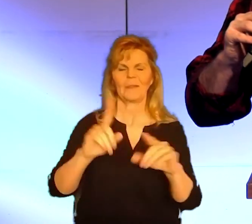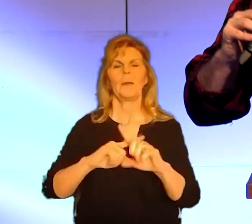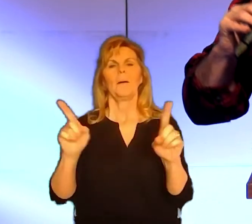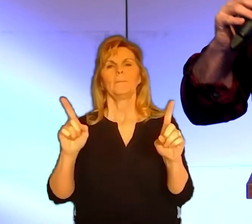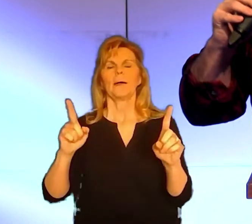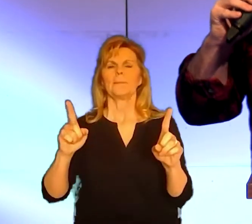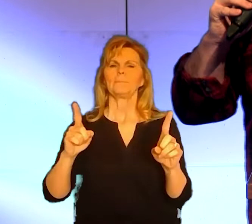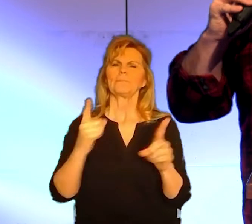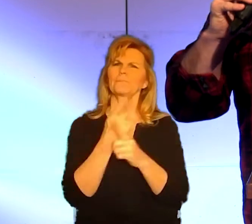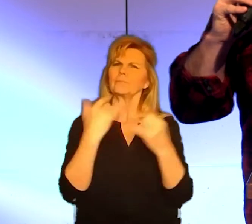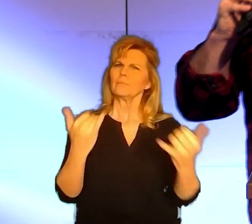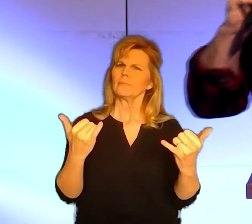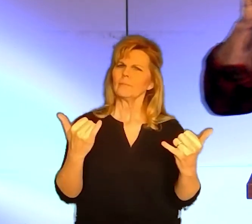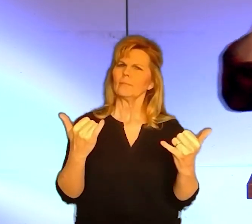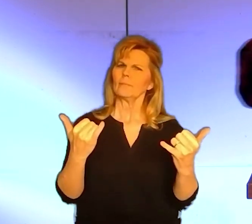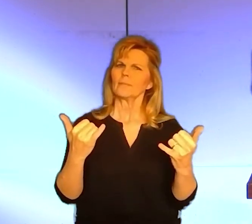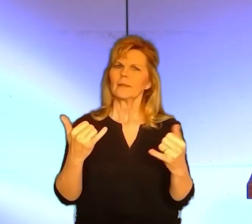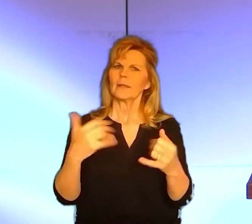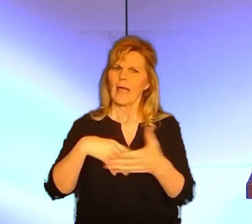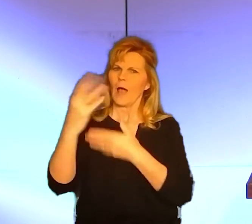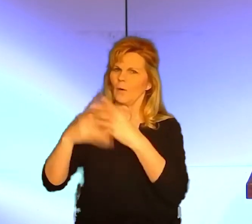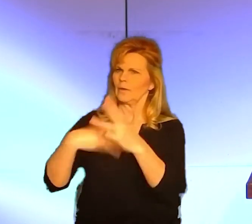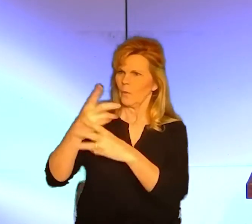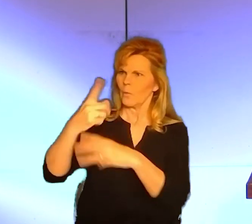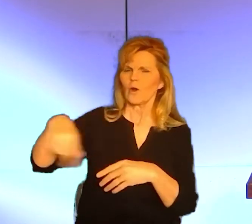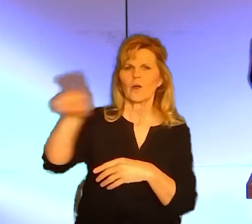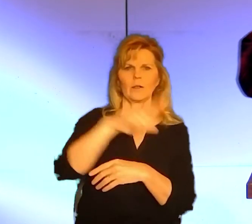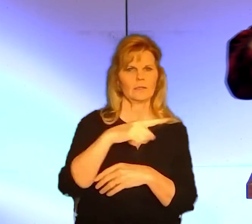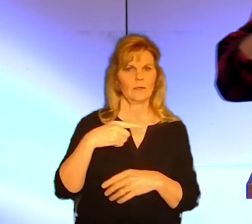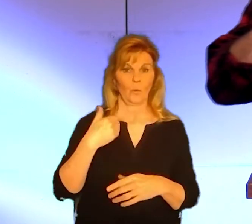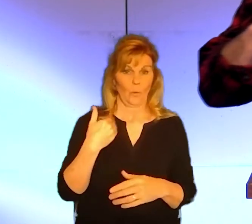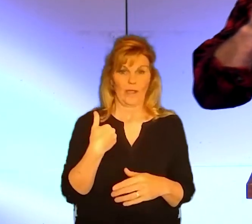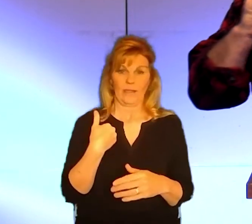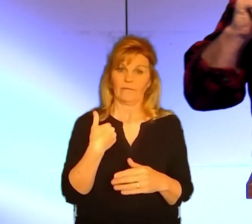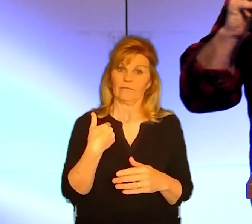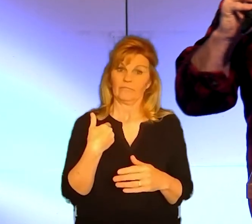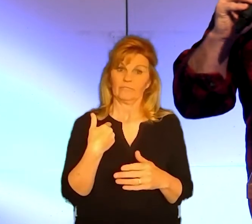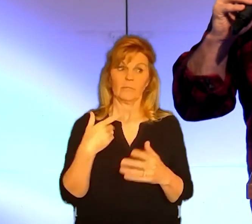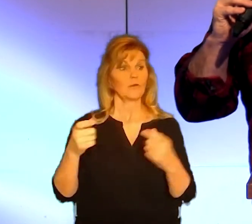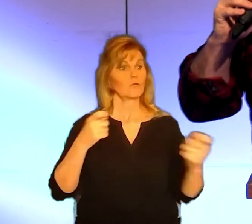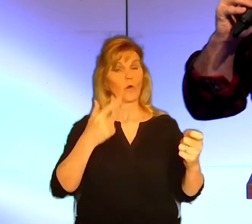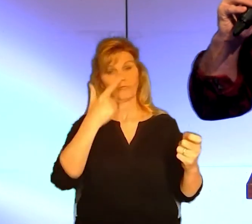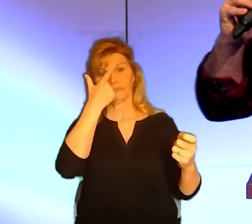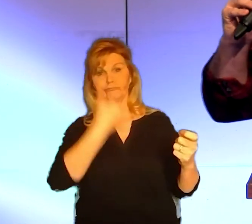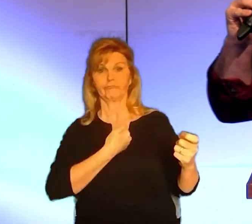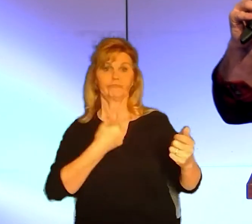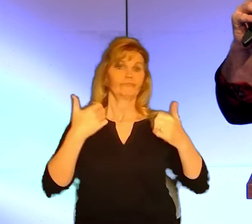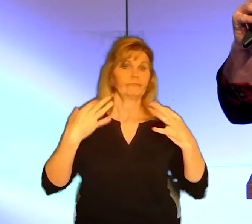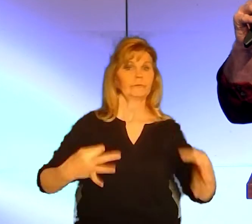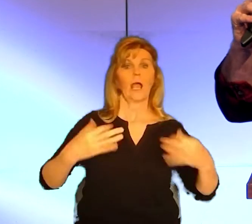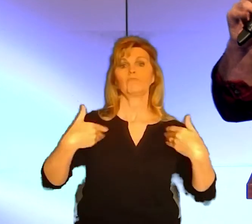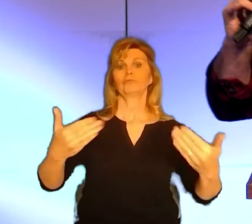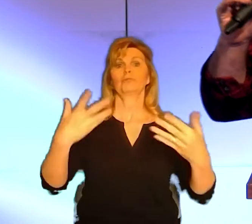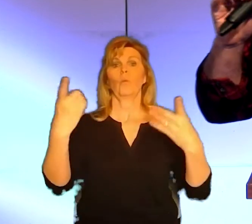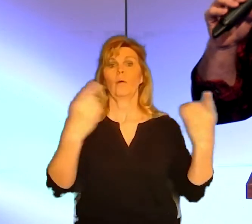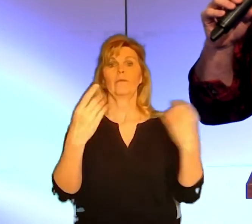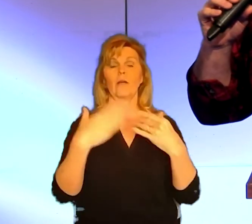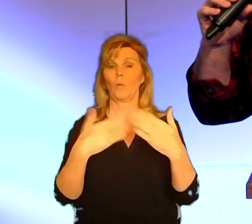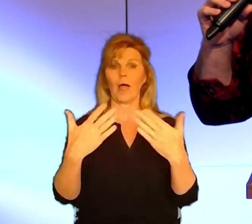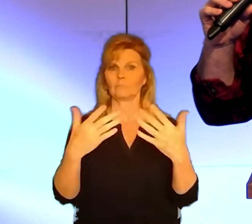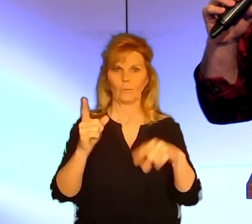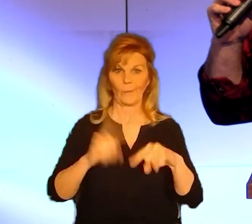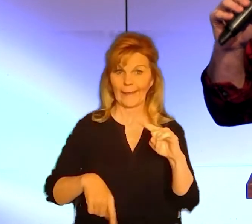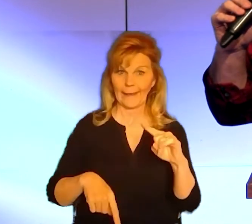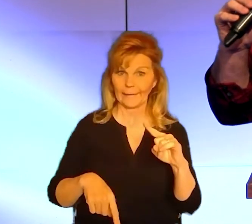But we're in a place where we've lost some control, and I love technology,